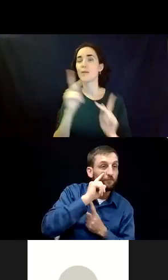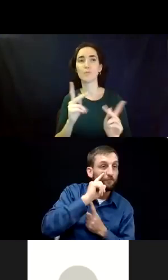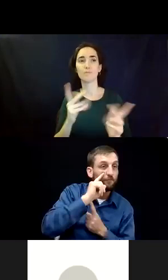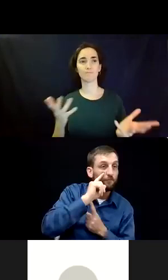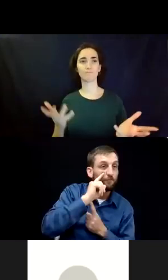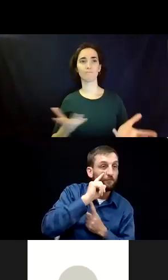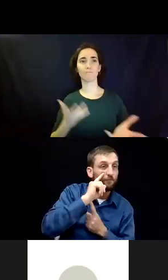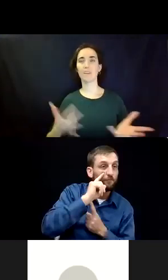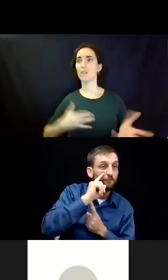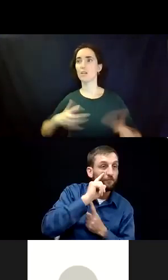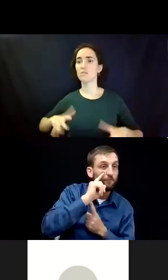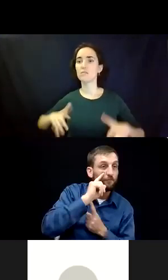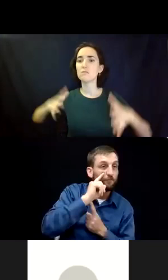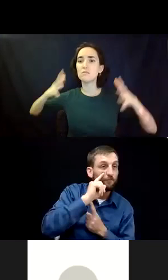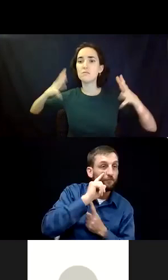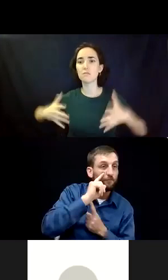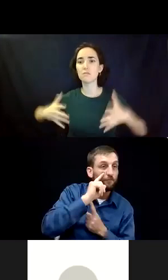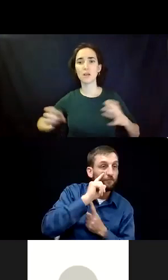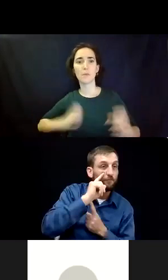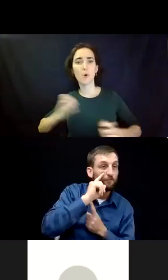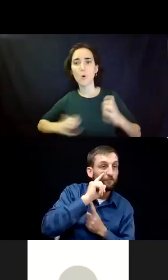experiencing distress or emotional